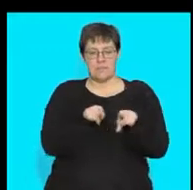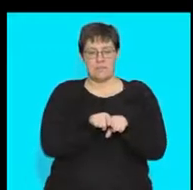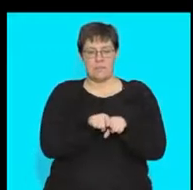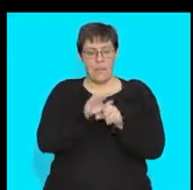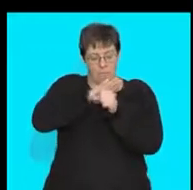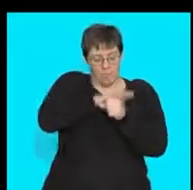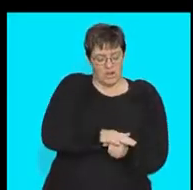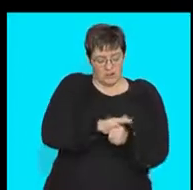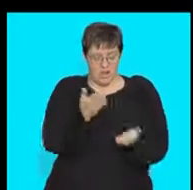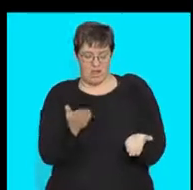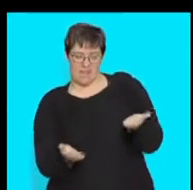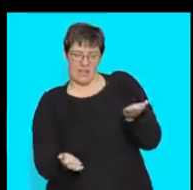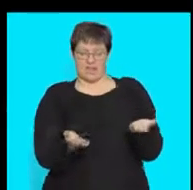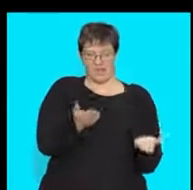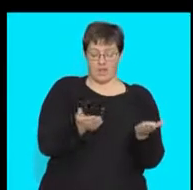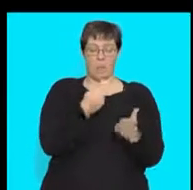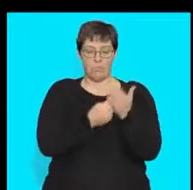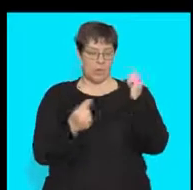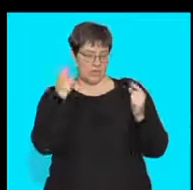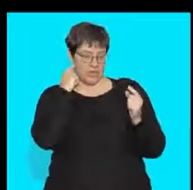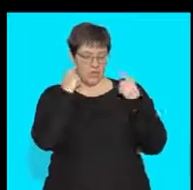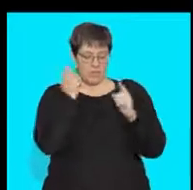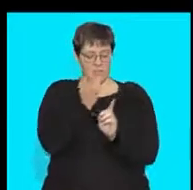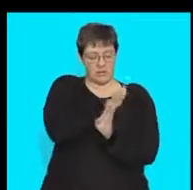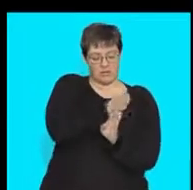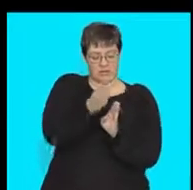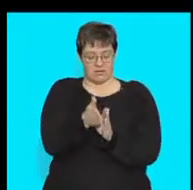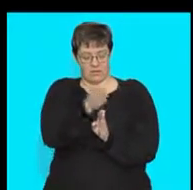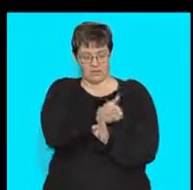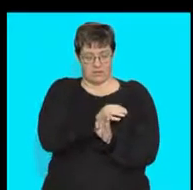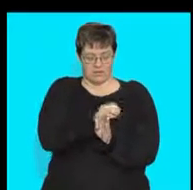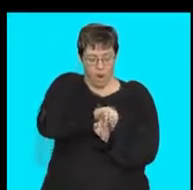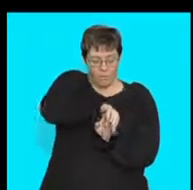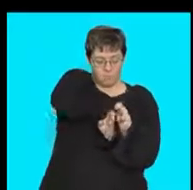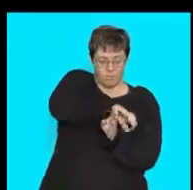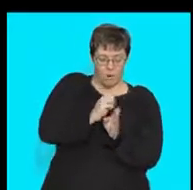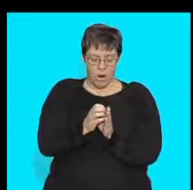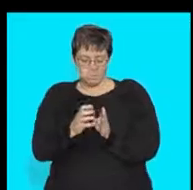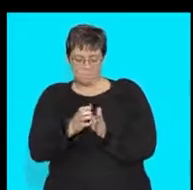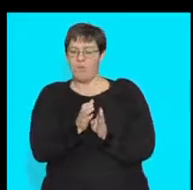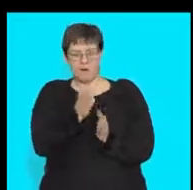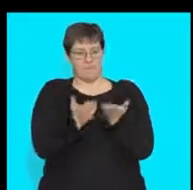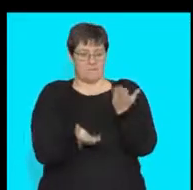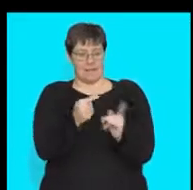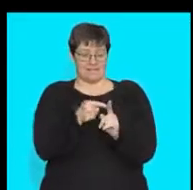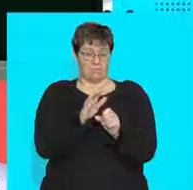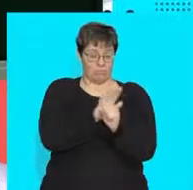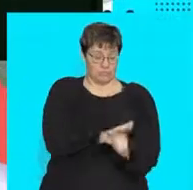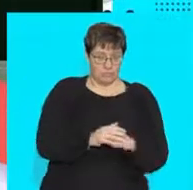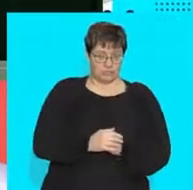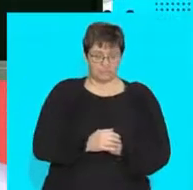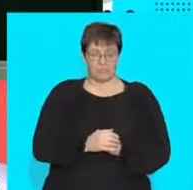also equalizes pressure on both sides of the tympanic membrane. Now let me explain it in this way.